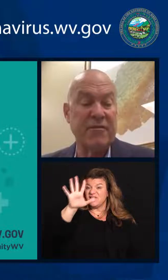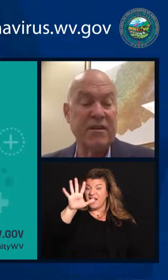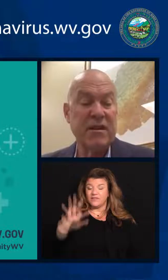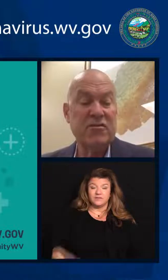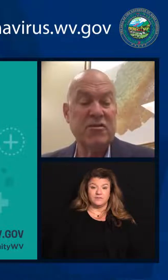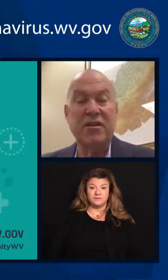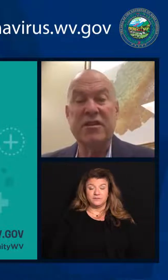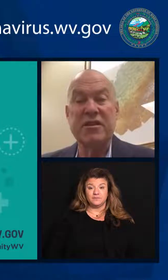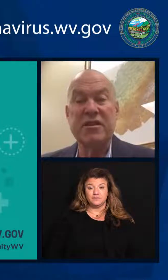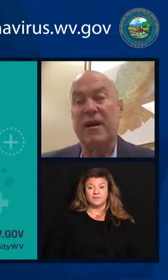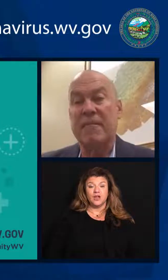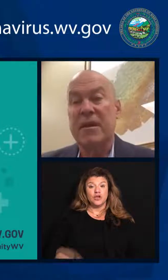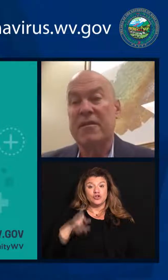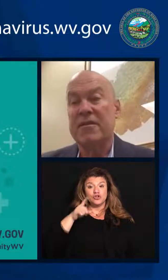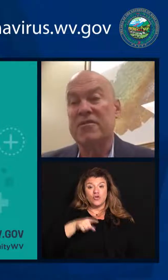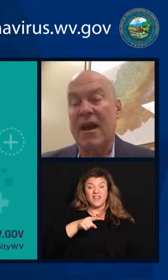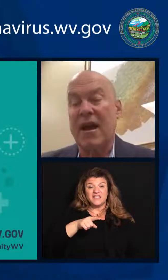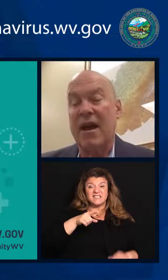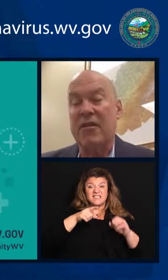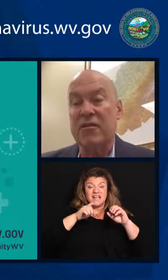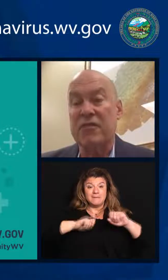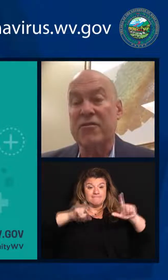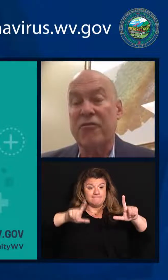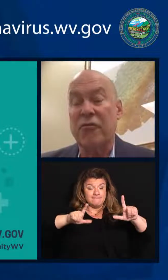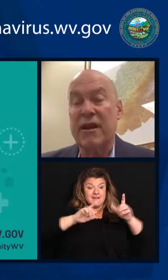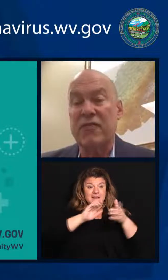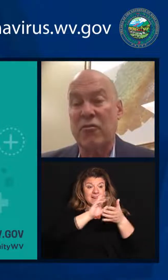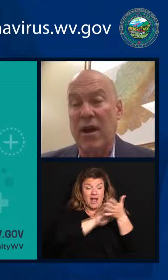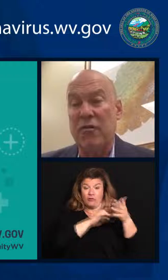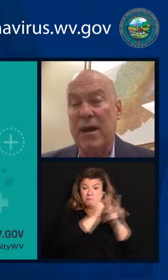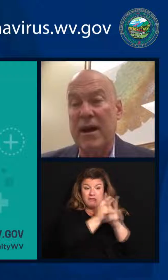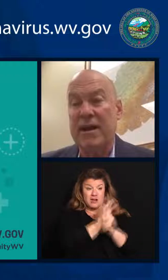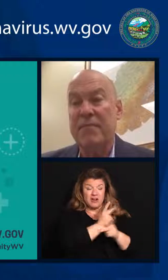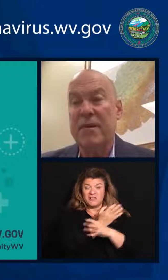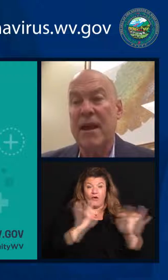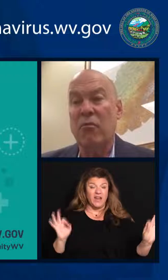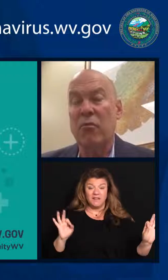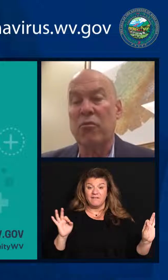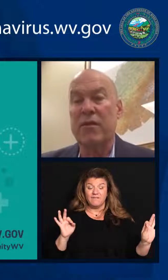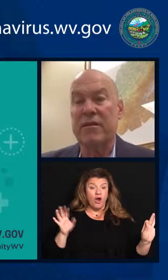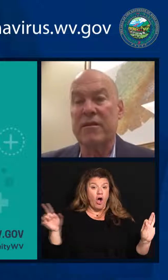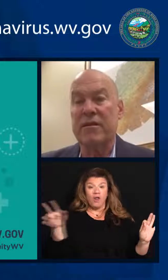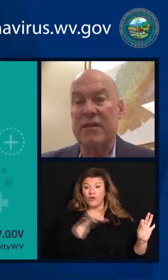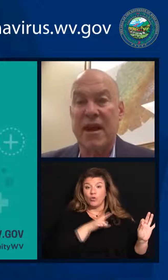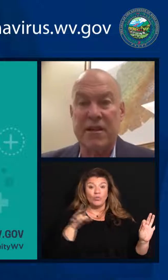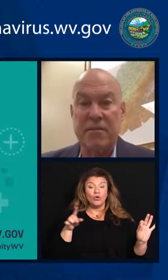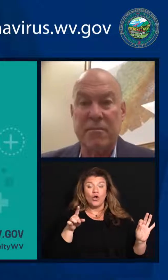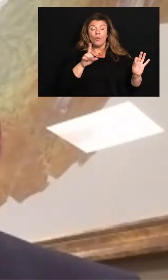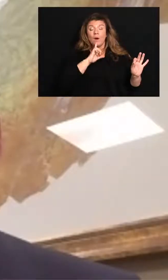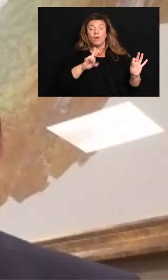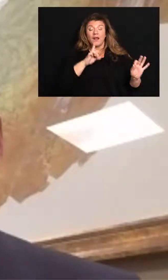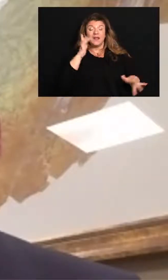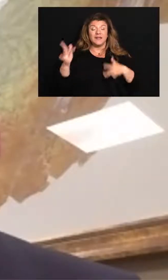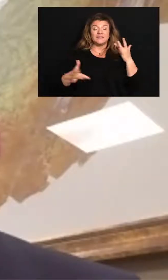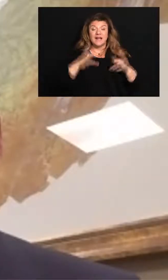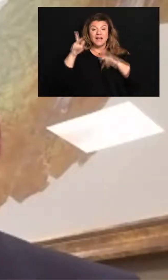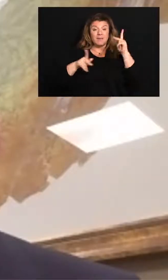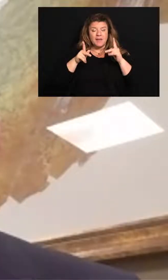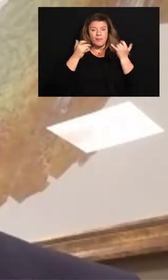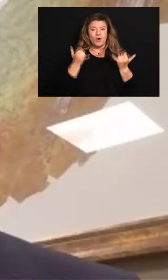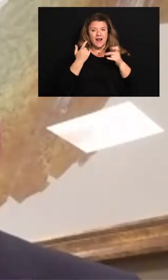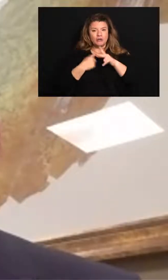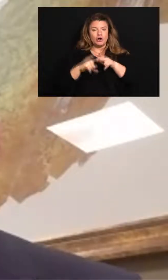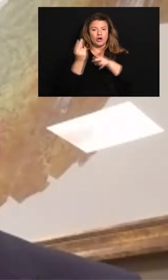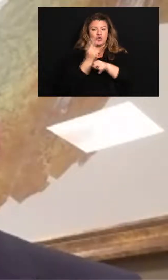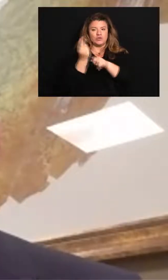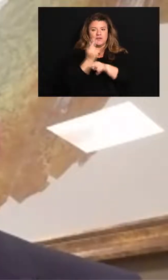1-833-734-0965. So this calculator is free to everybody, and we're really excited that people have started to use